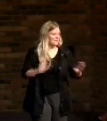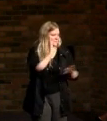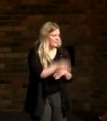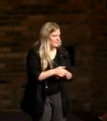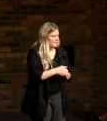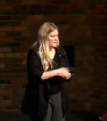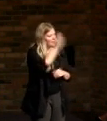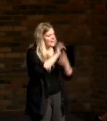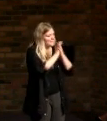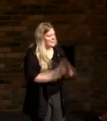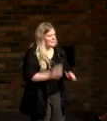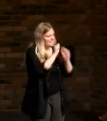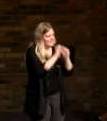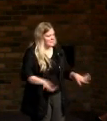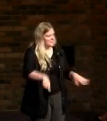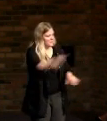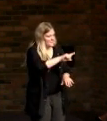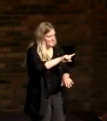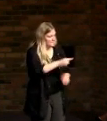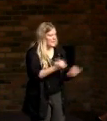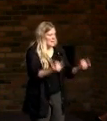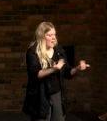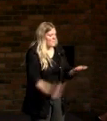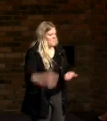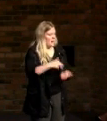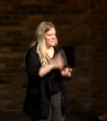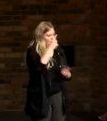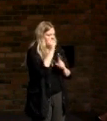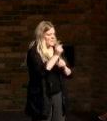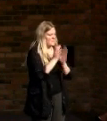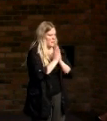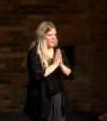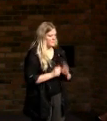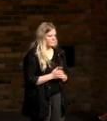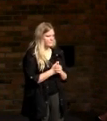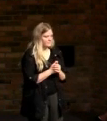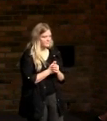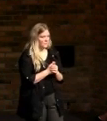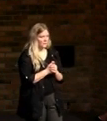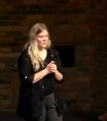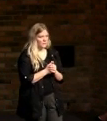you. Heaven smile upon you. Let us all rise for a moment of prayer.